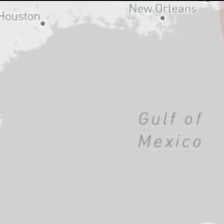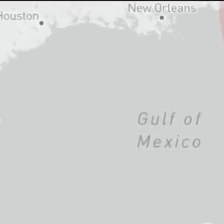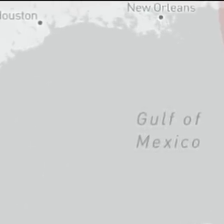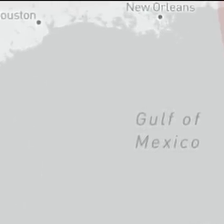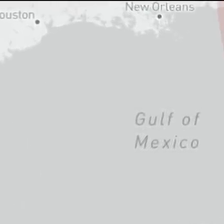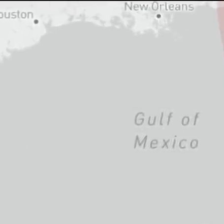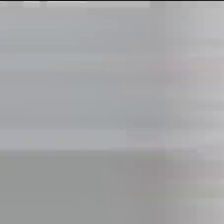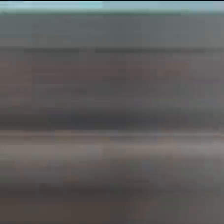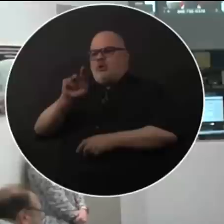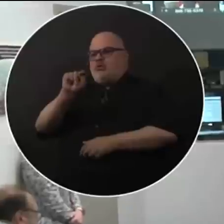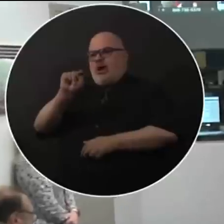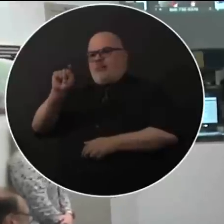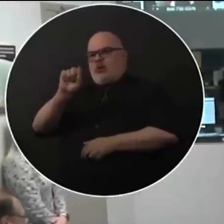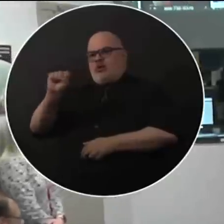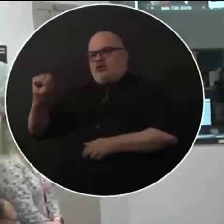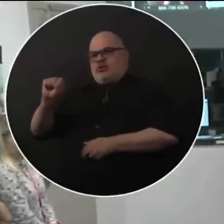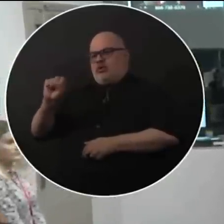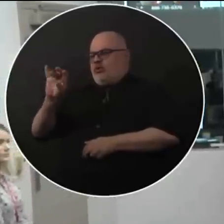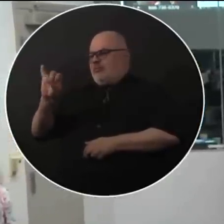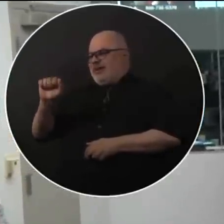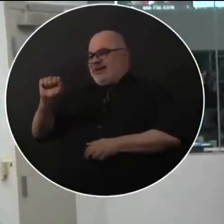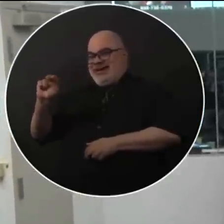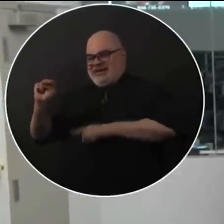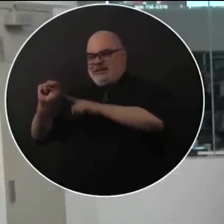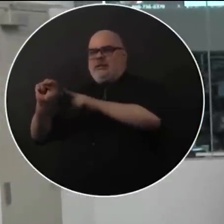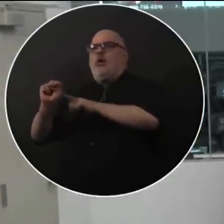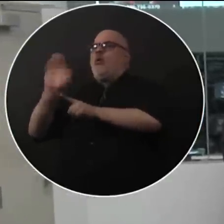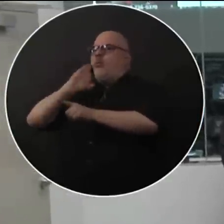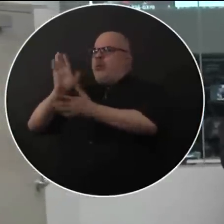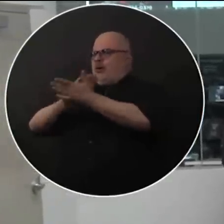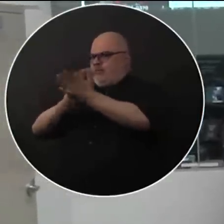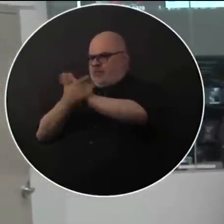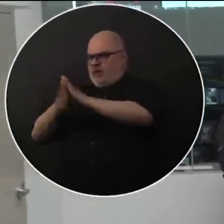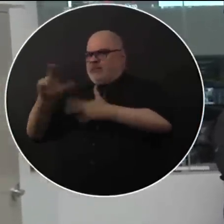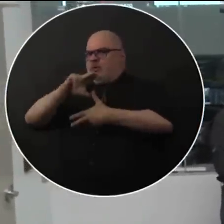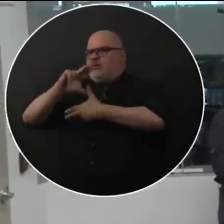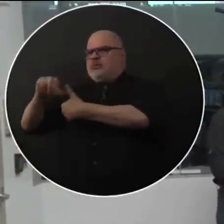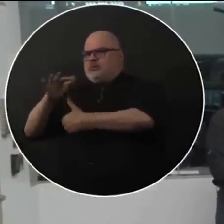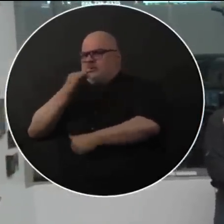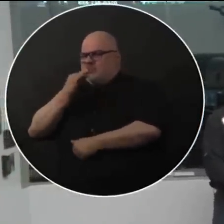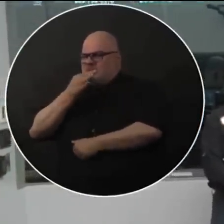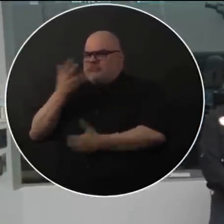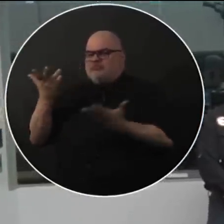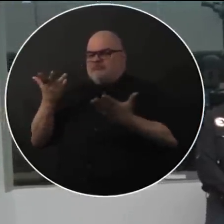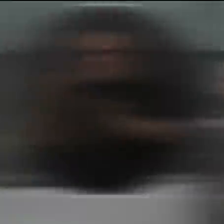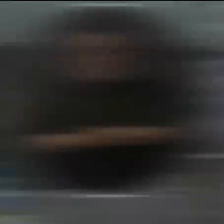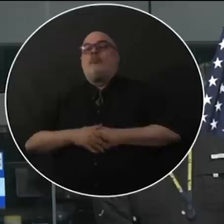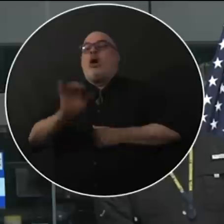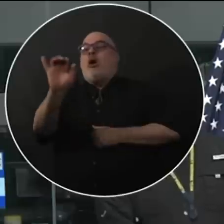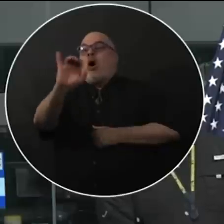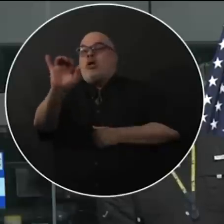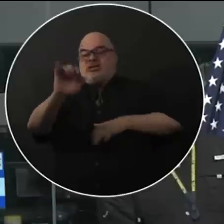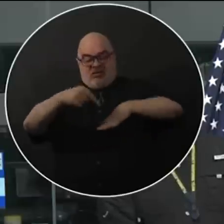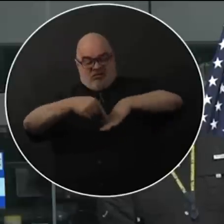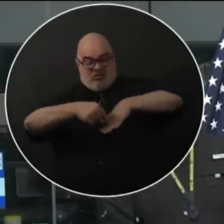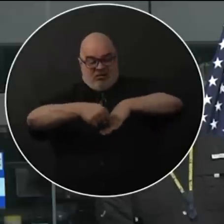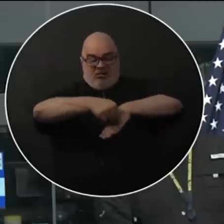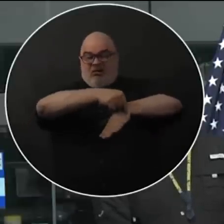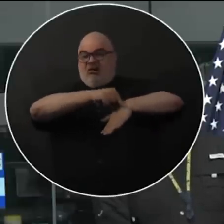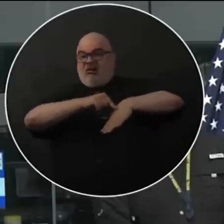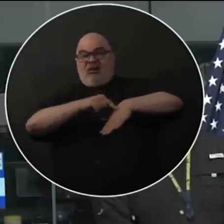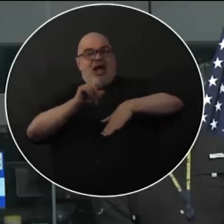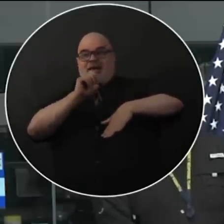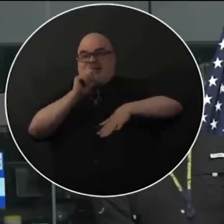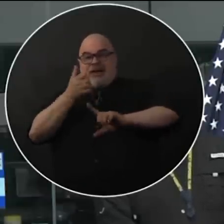Florida later this week. On Sunday, Governor DeSantis expressing the degree of uncertainty of Ian's current track. Even if you're not necessarily